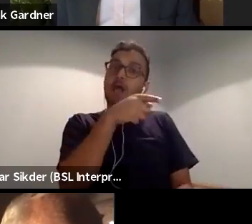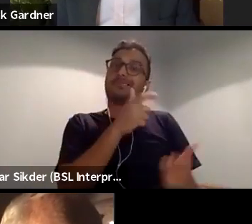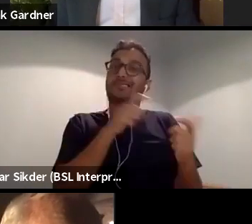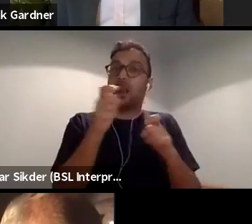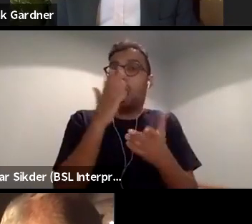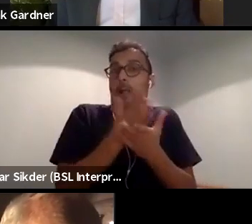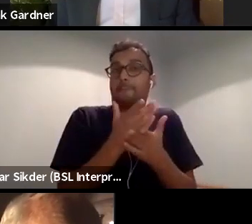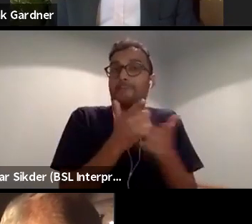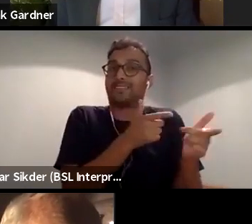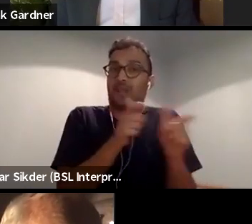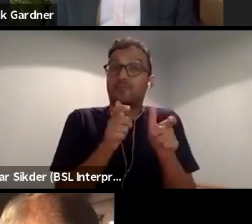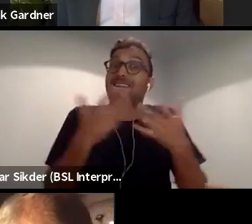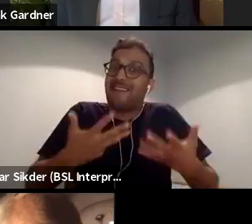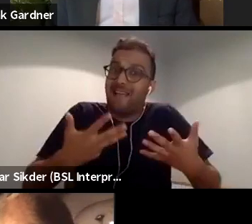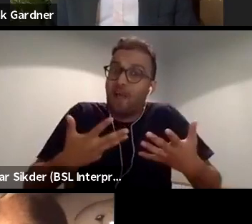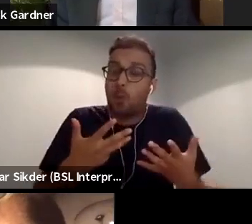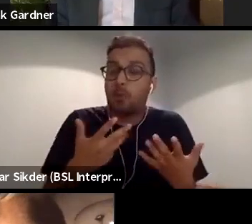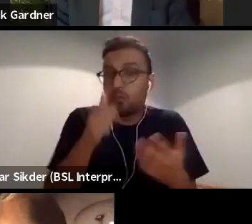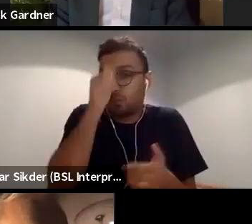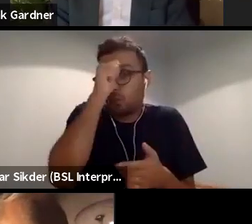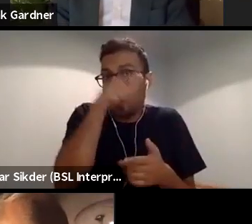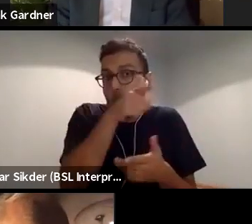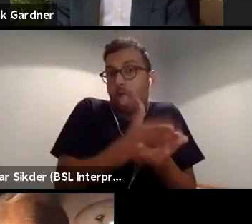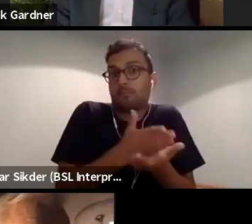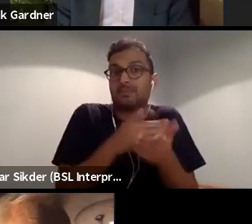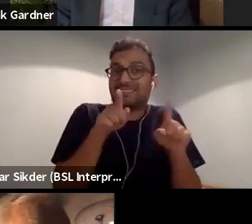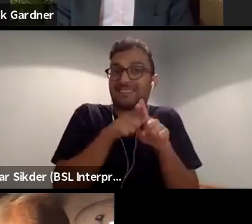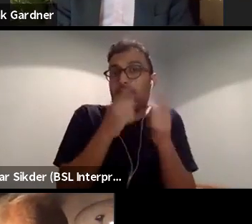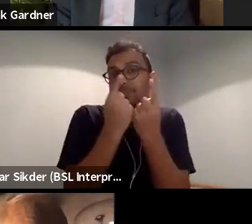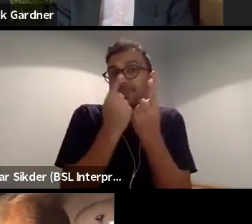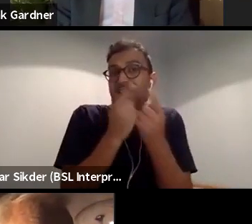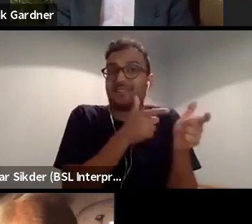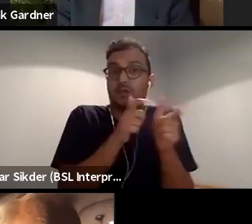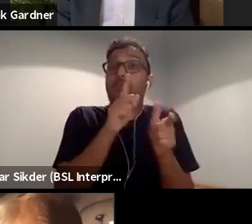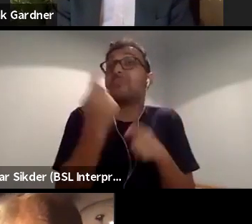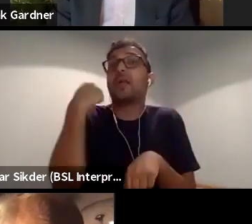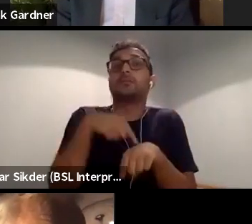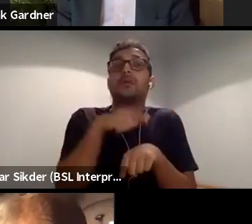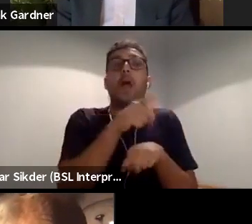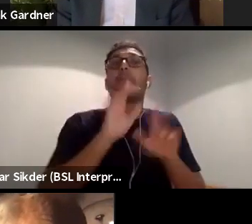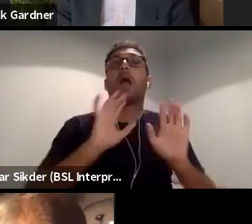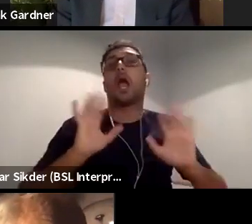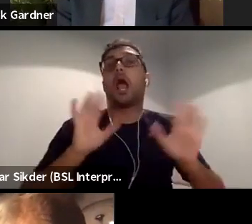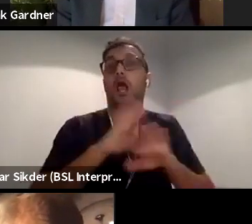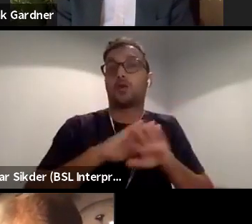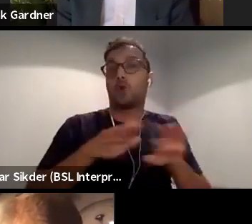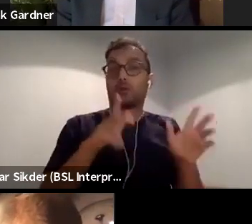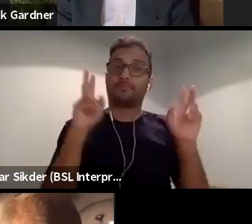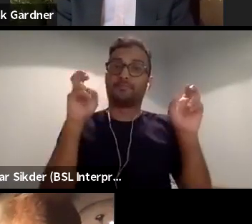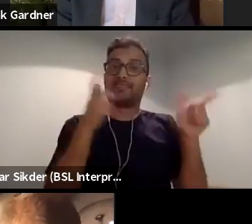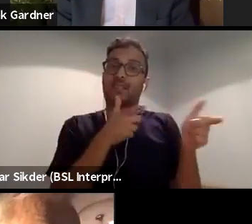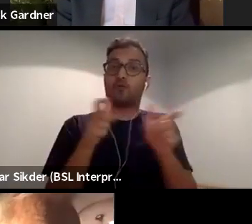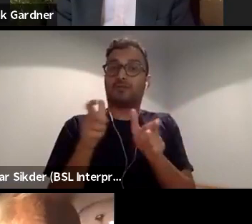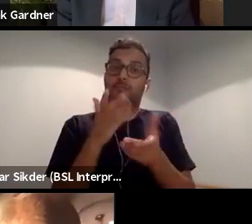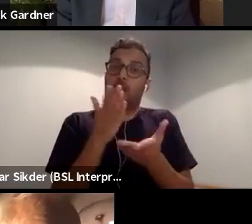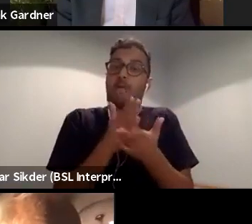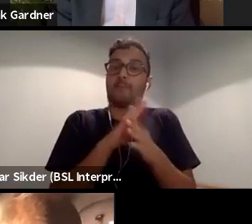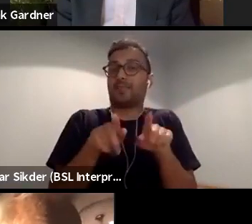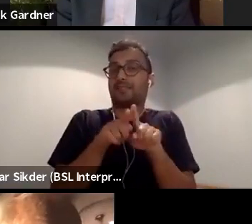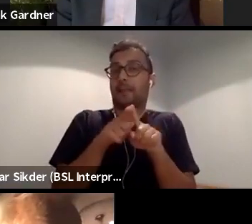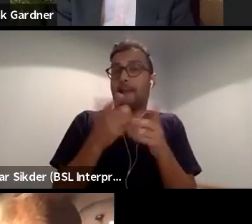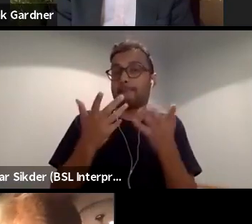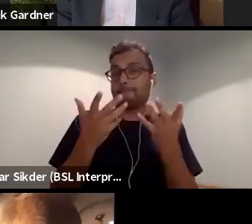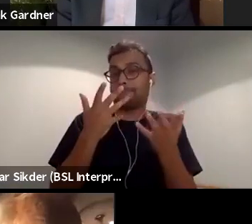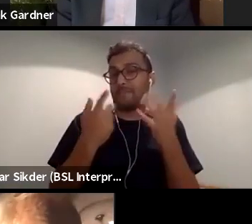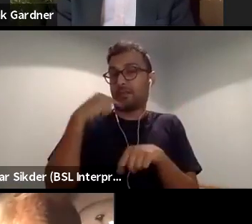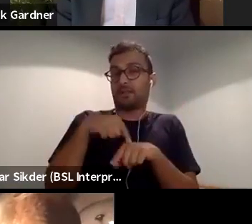one now, but at the time it didn't meet their threshold. And so even in that short period of a couple of years, we can